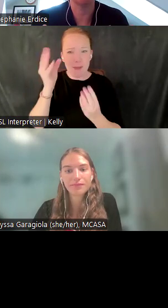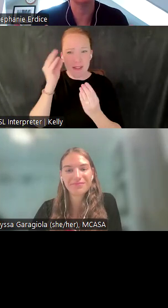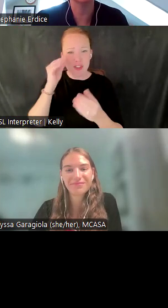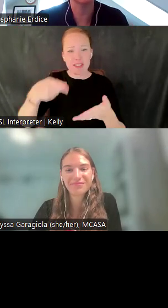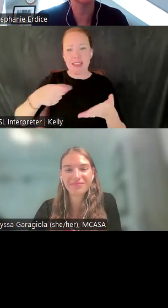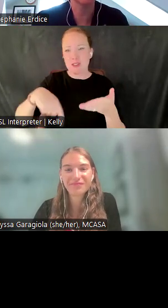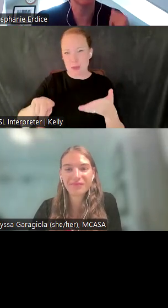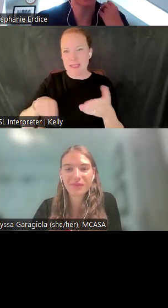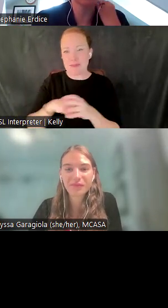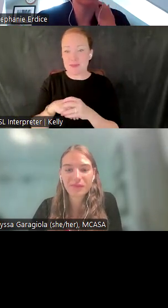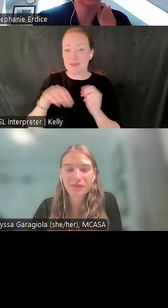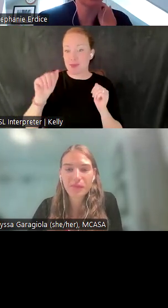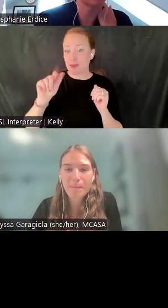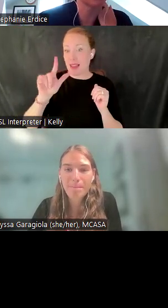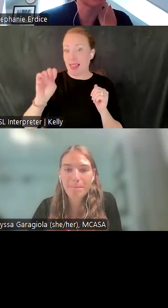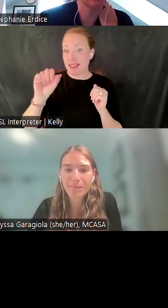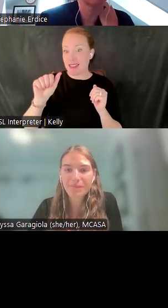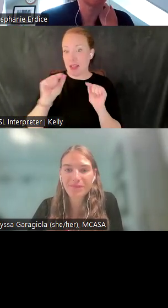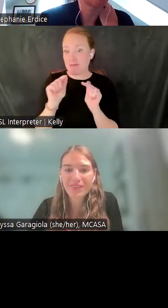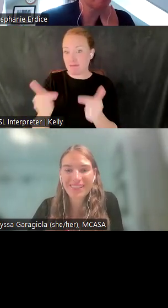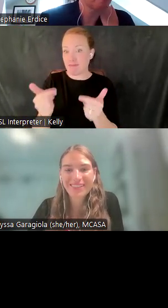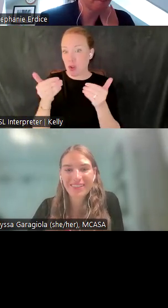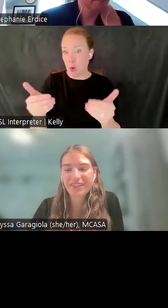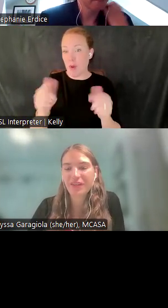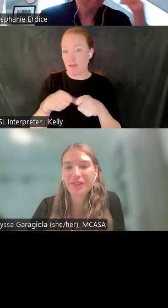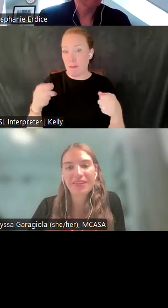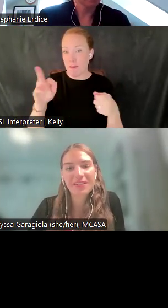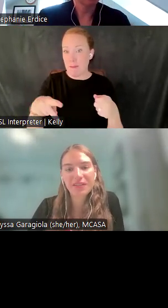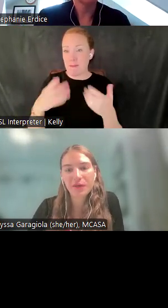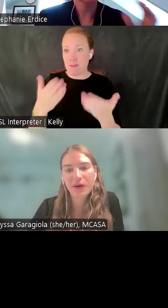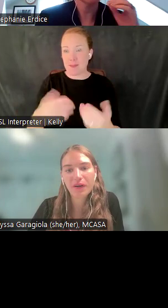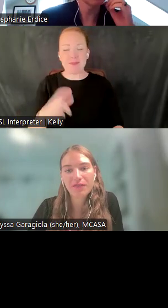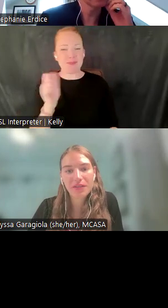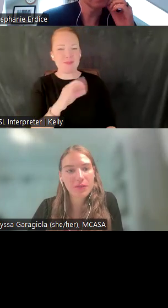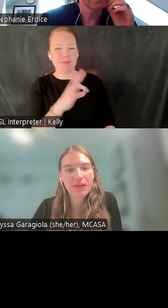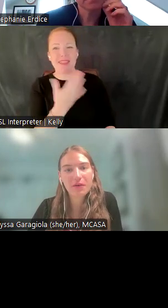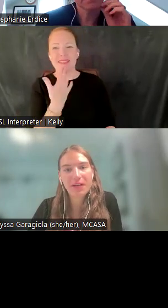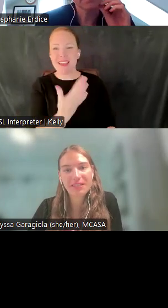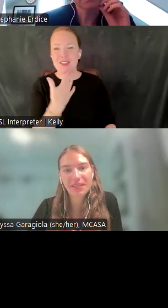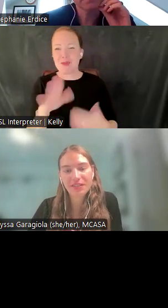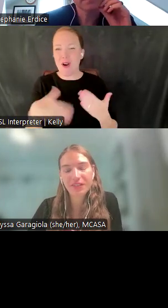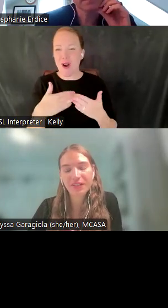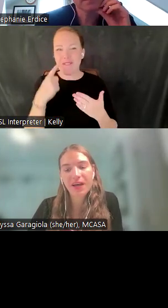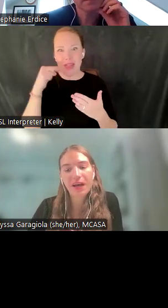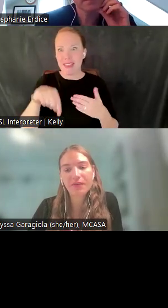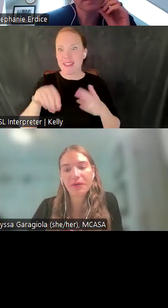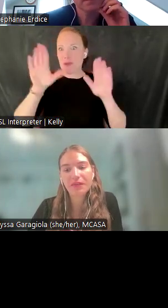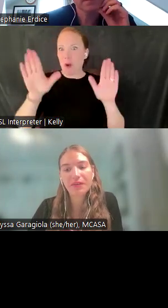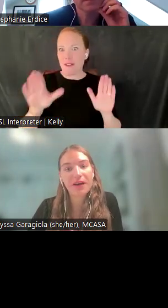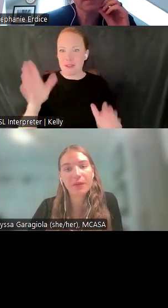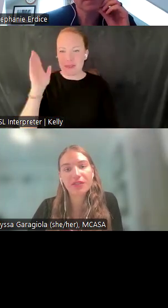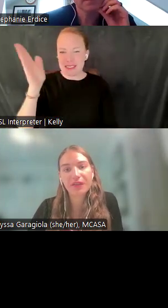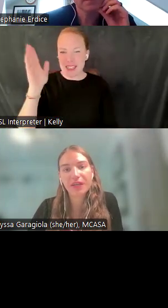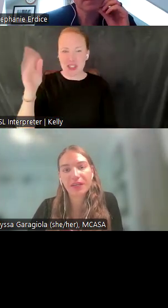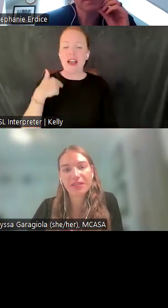So Alyssa, I'm turning it back over to you to close us out. Thank you. Yes, thank you all for this wonderful presentation. I've put